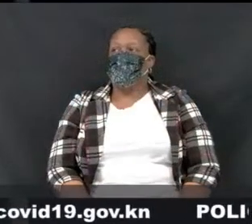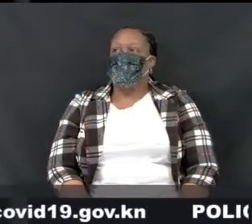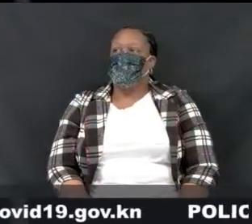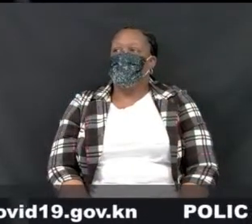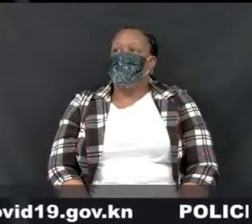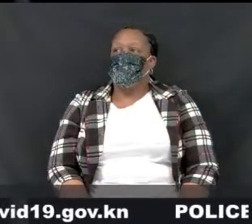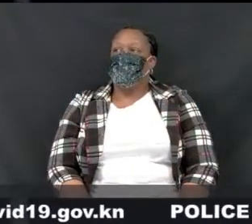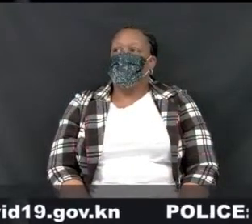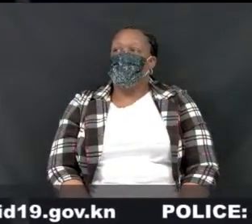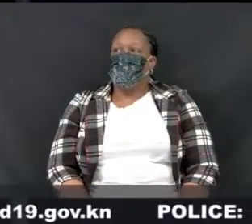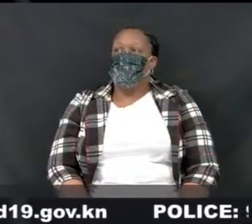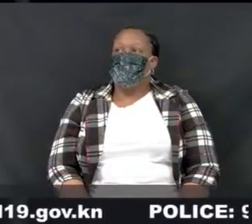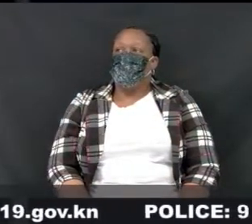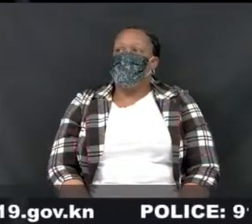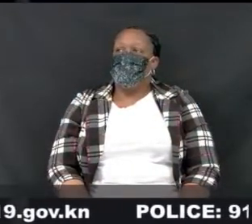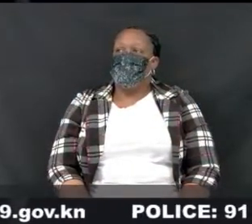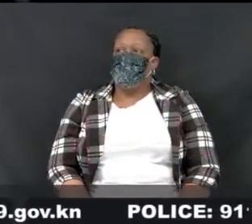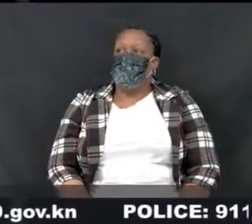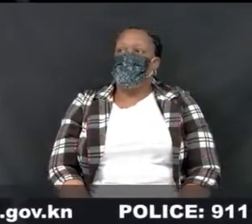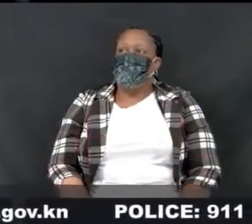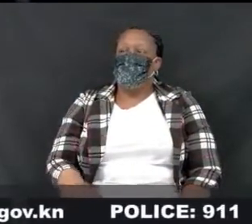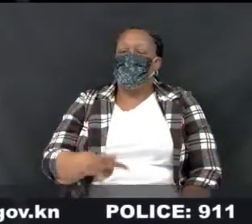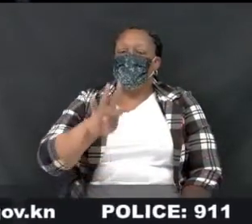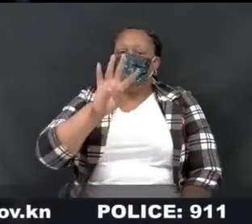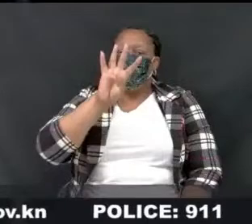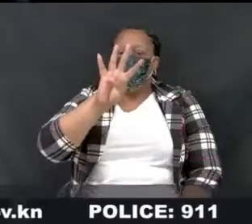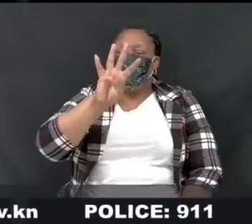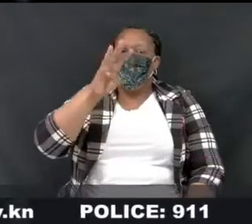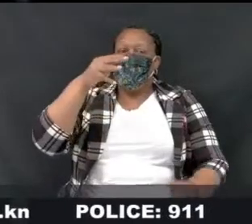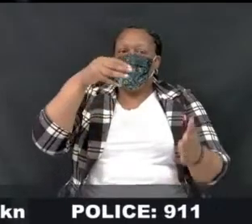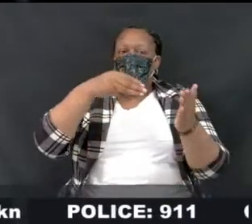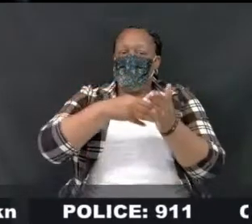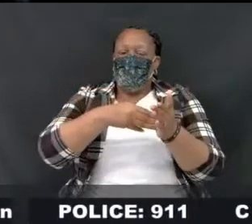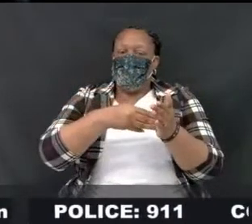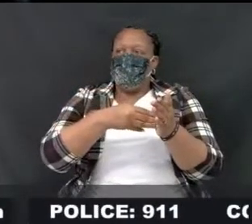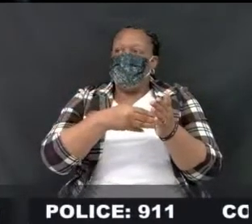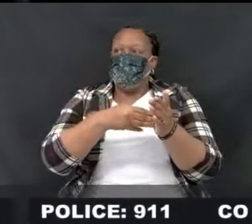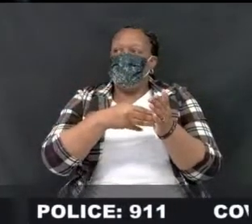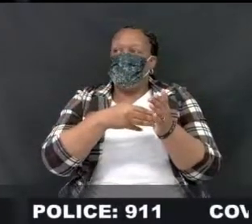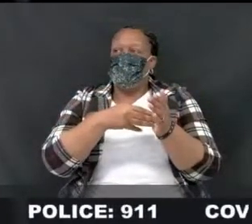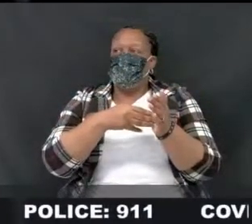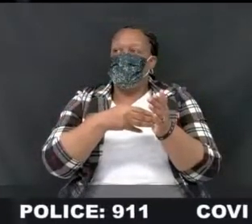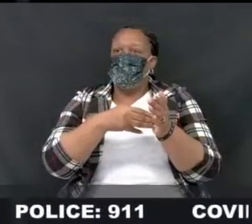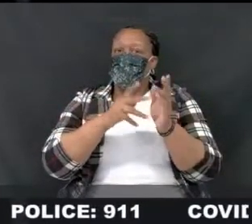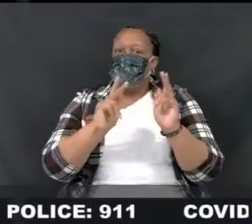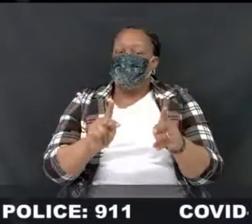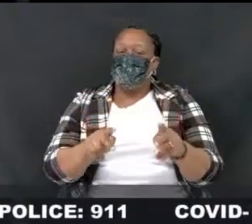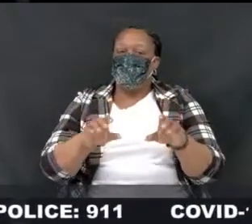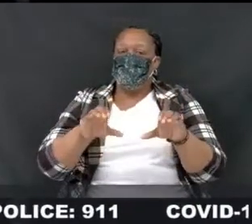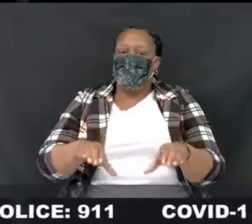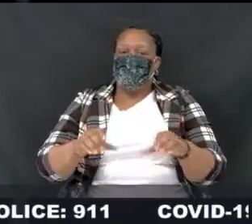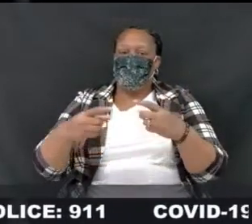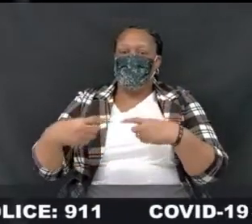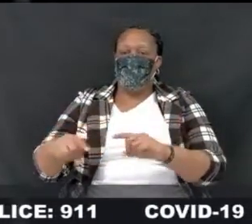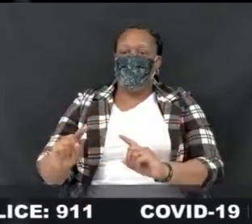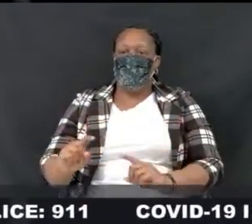6,000 patrons for each night. That's the Thursday night, Friday night, and Saturday night.